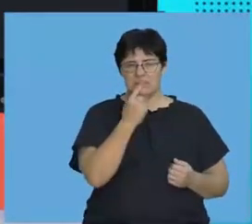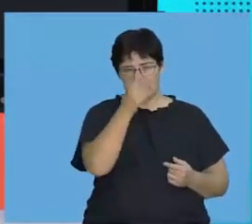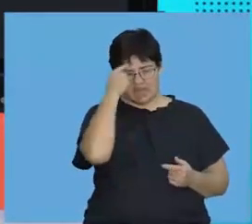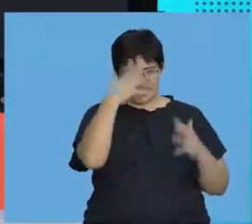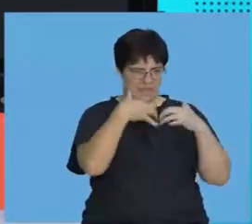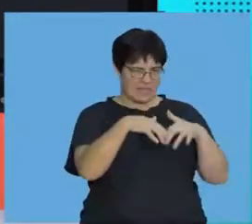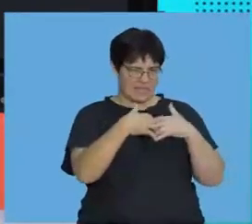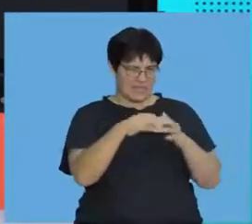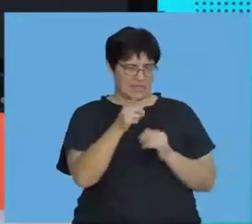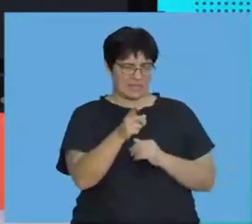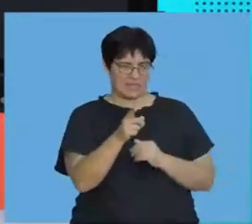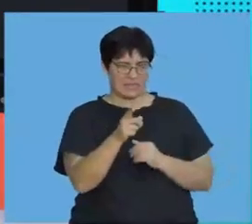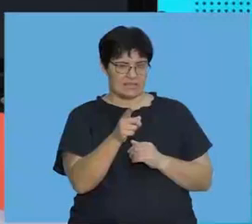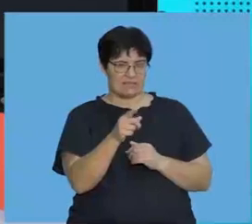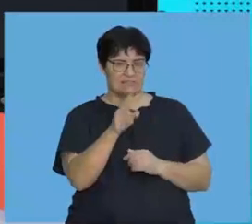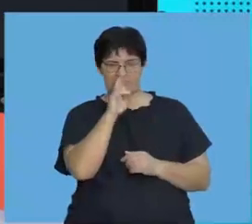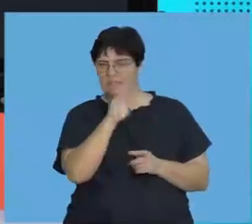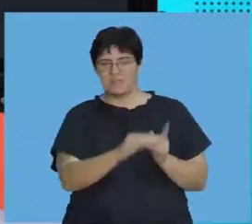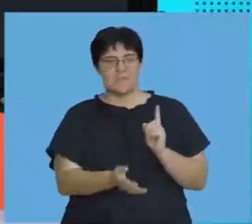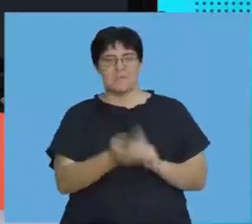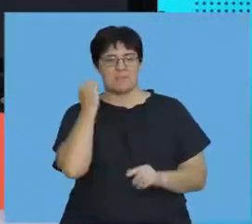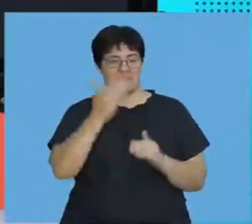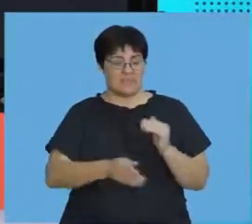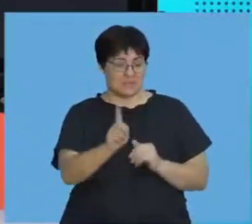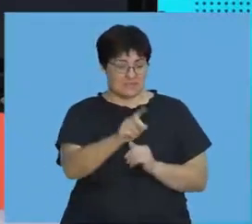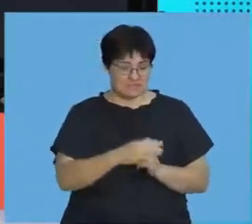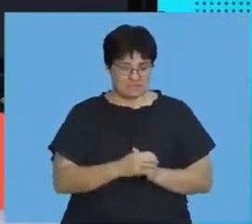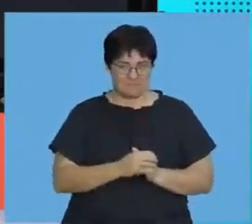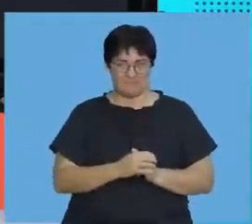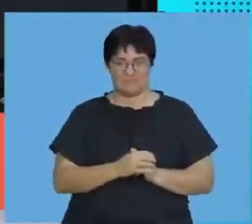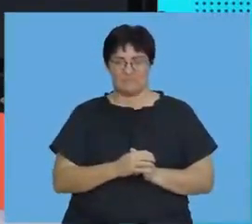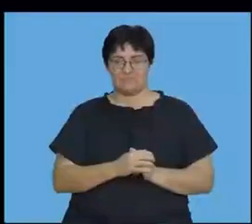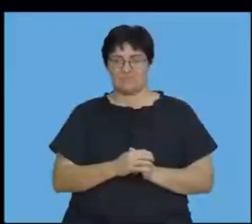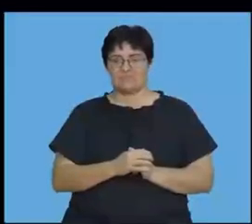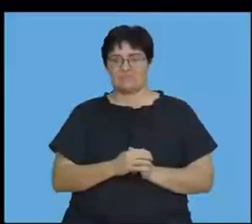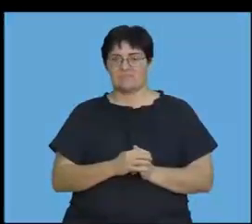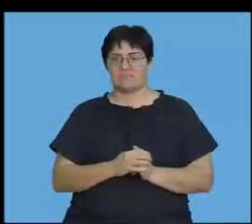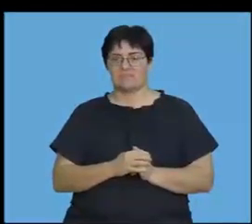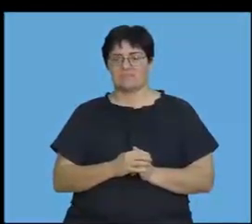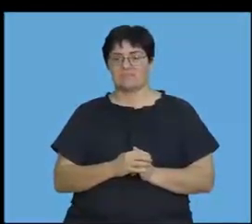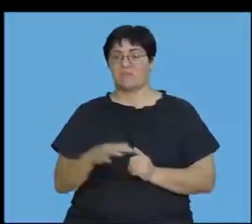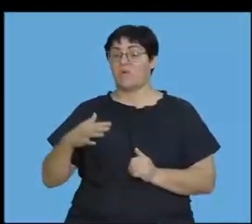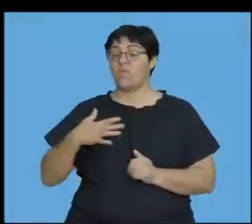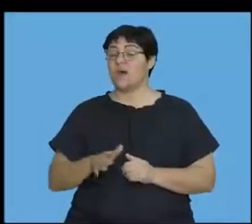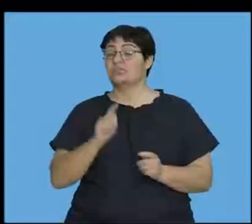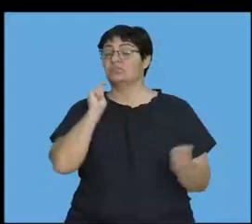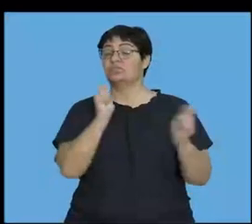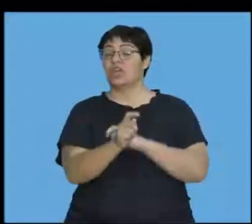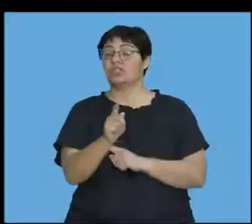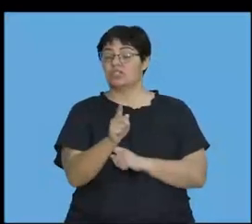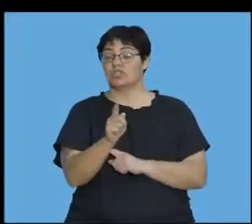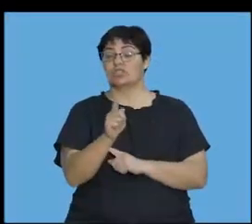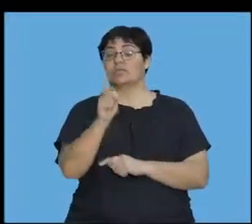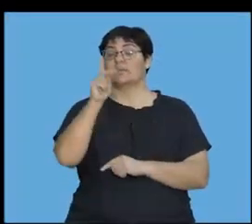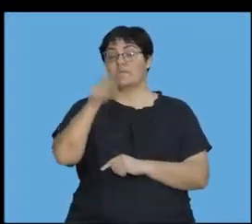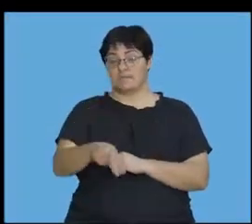I'm going to let you think about that. Let's see what we get to at the end. So we want